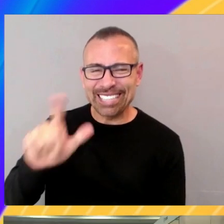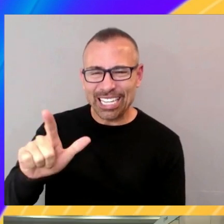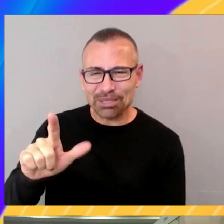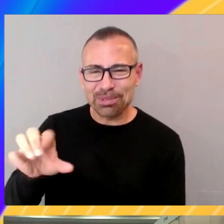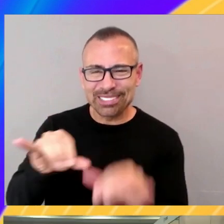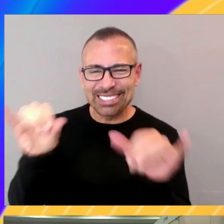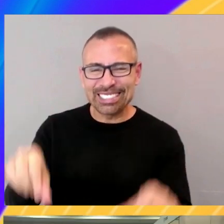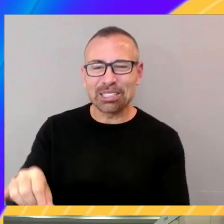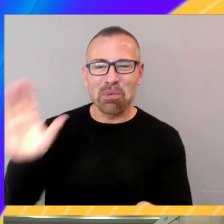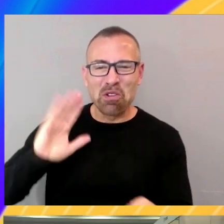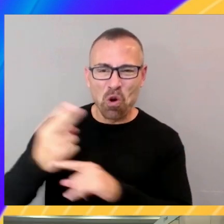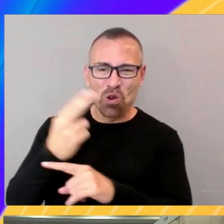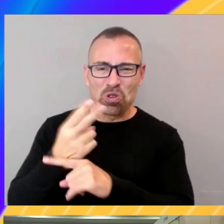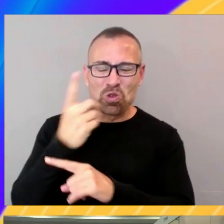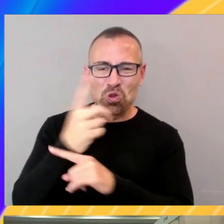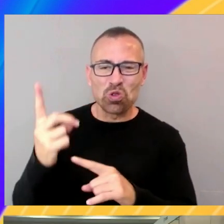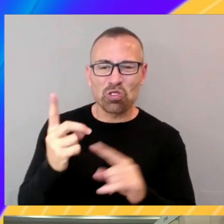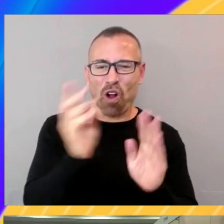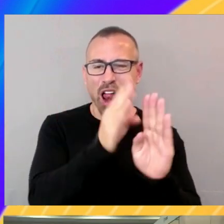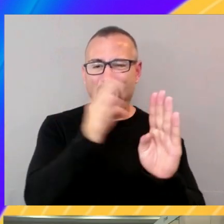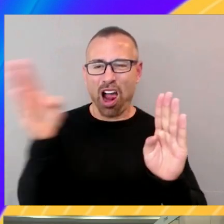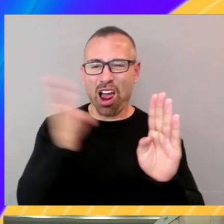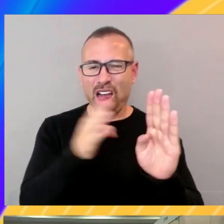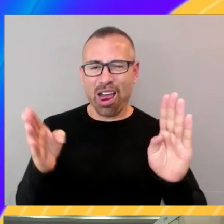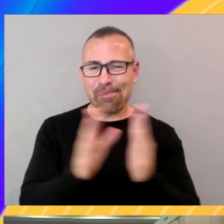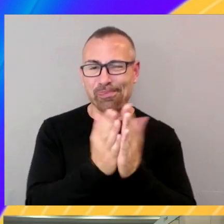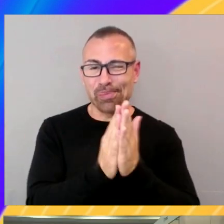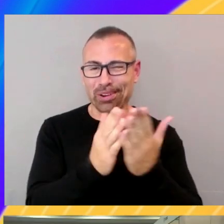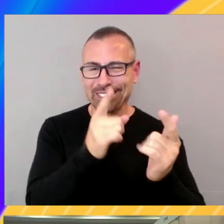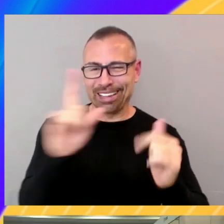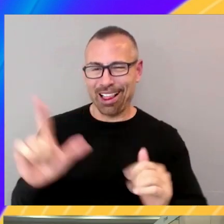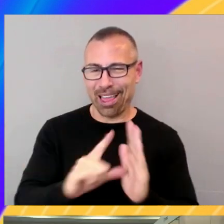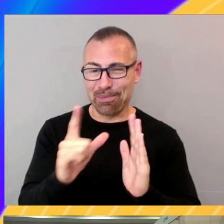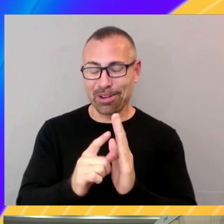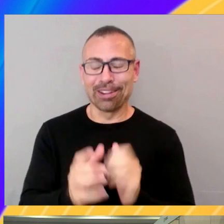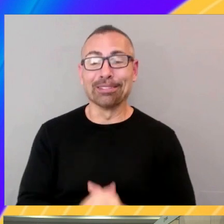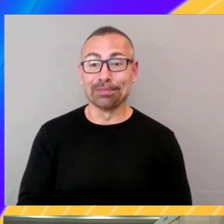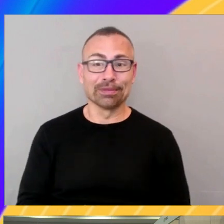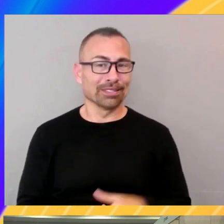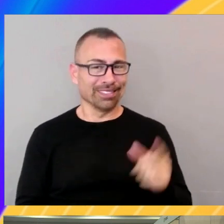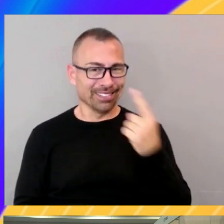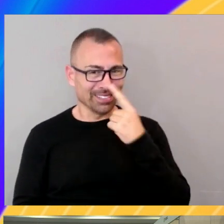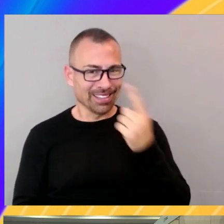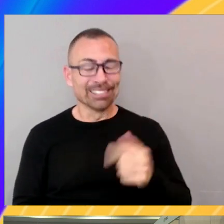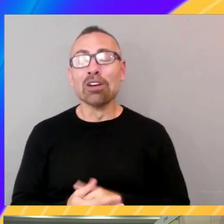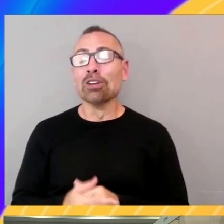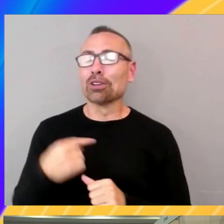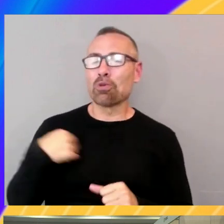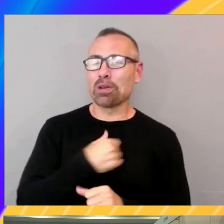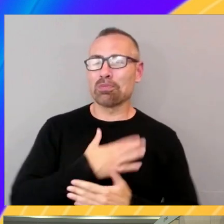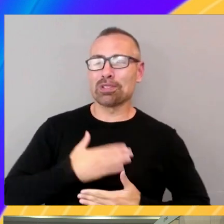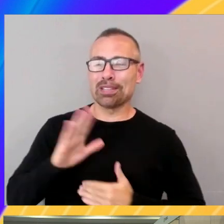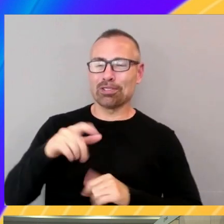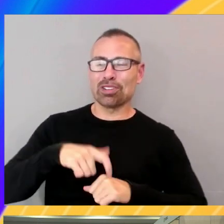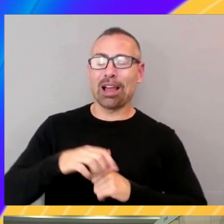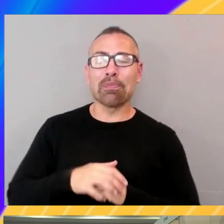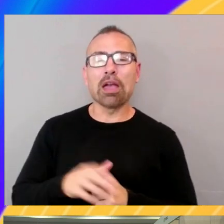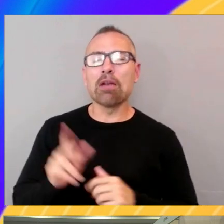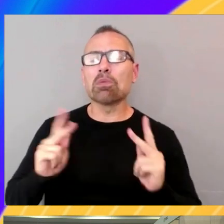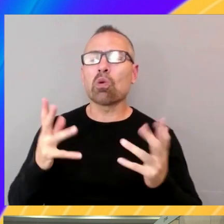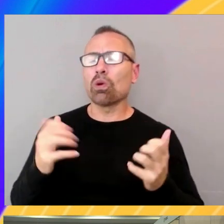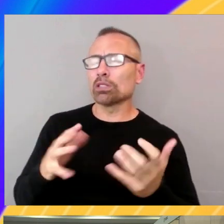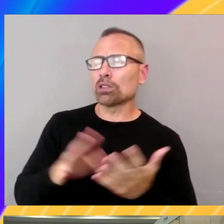And this has been awesome. Yes. And we appreciate your time. We do. Hey, thanks for having me. Where can people go to learn more about Discovery